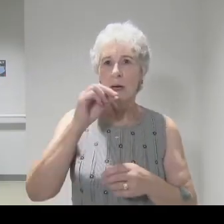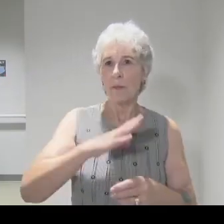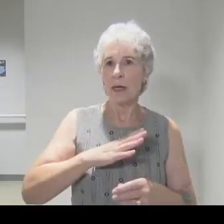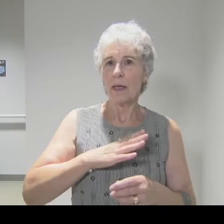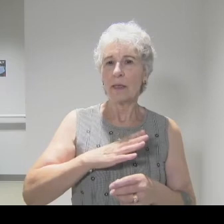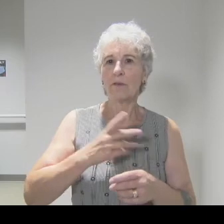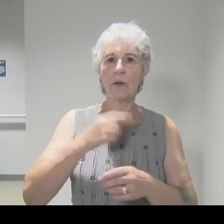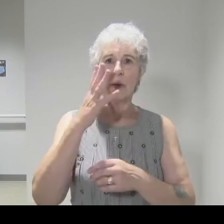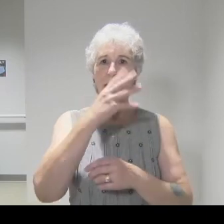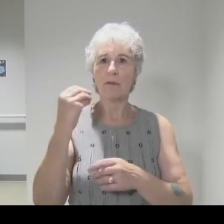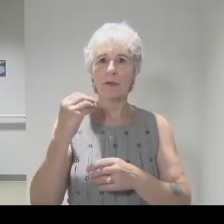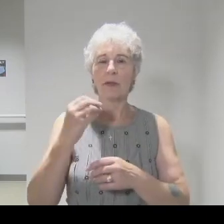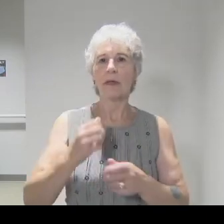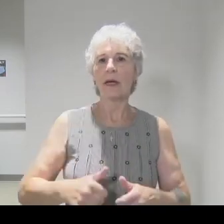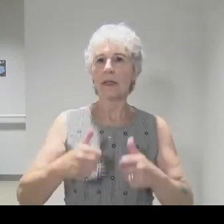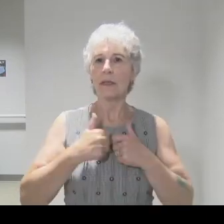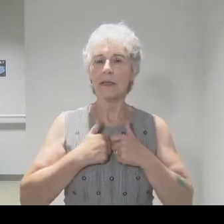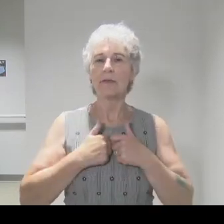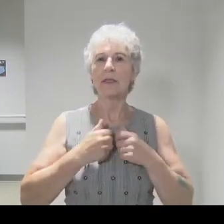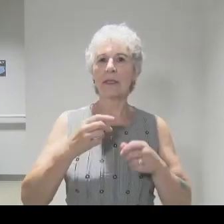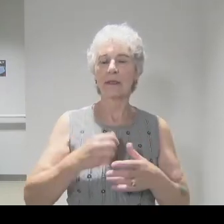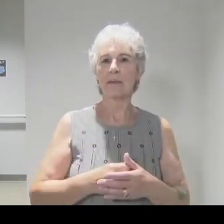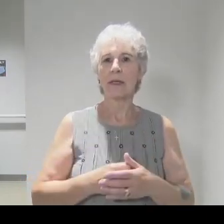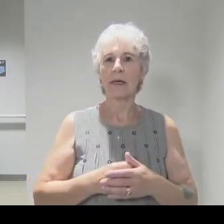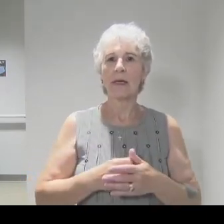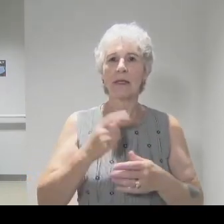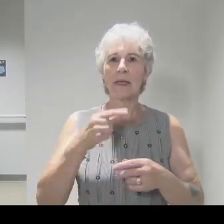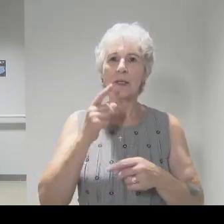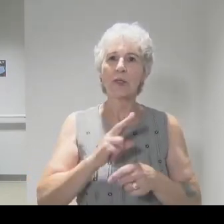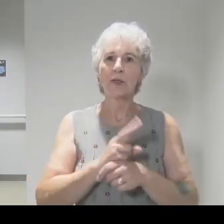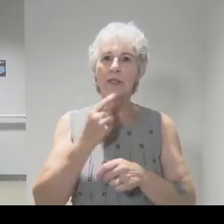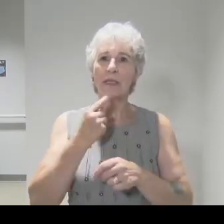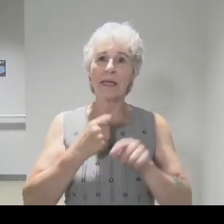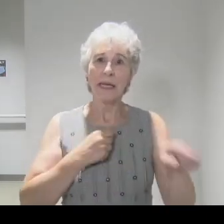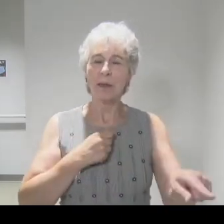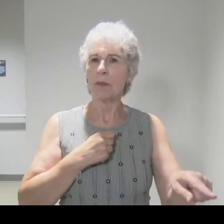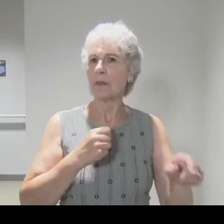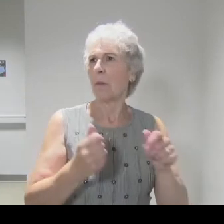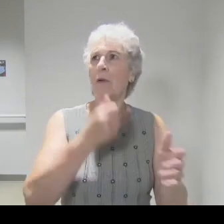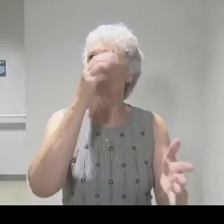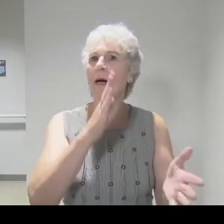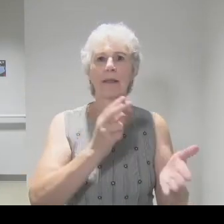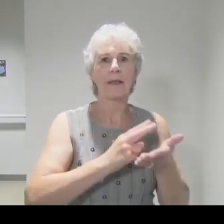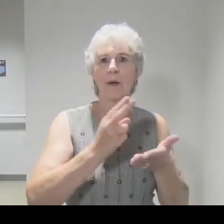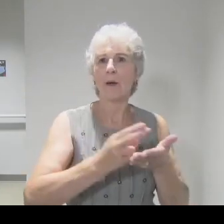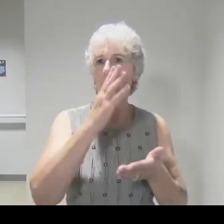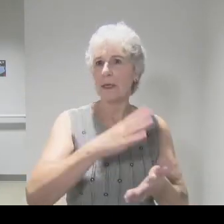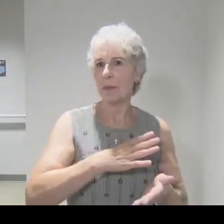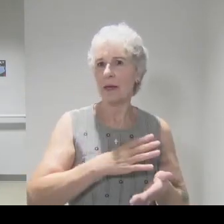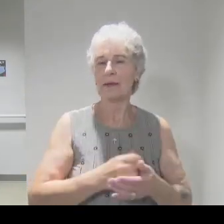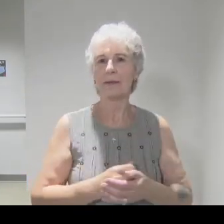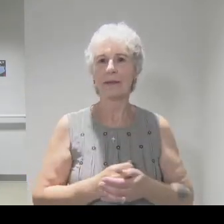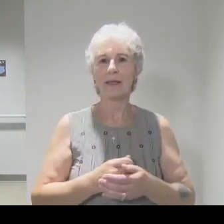in Africa. And people used to say that Nyganda was the godliest, most holy man they ever met. And